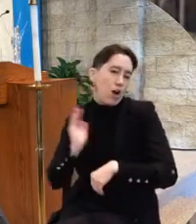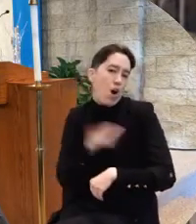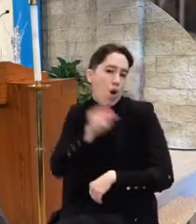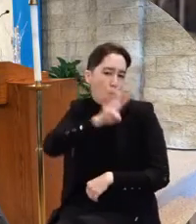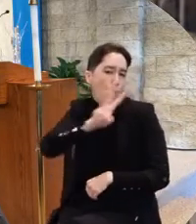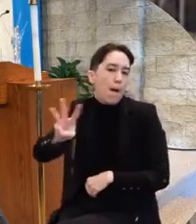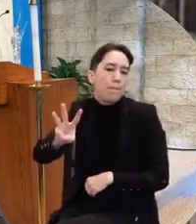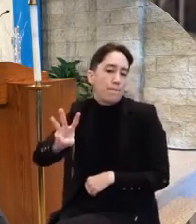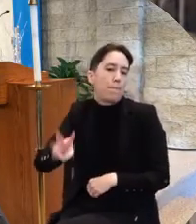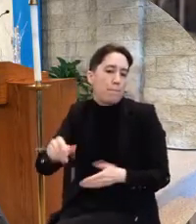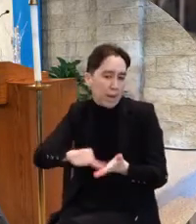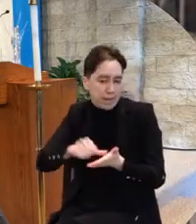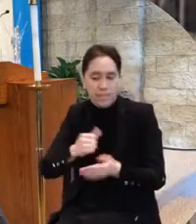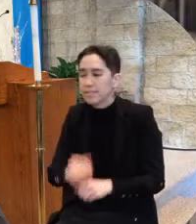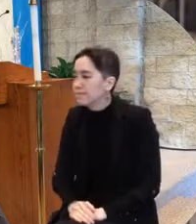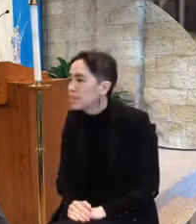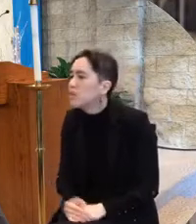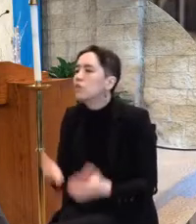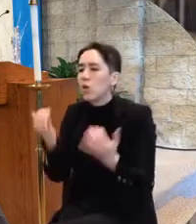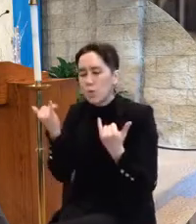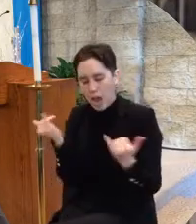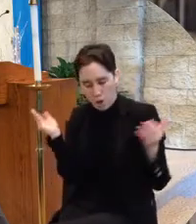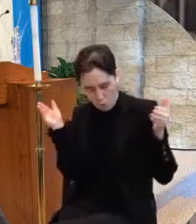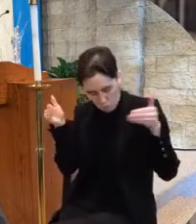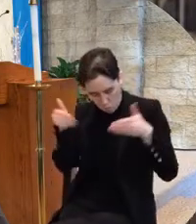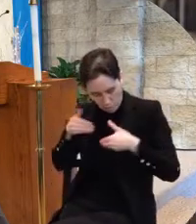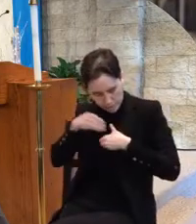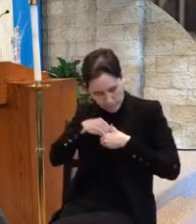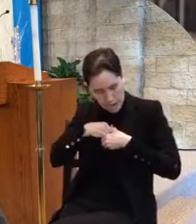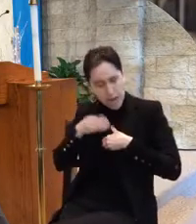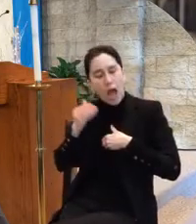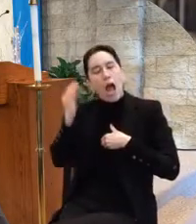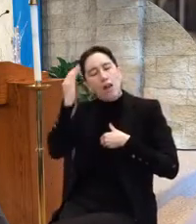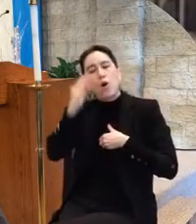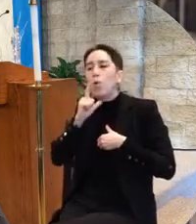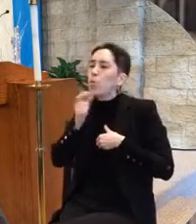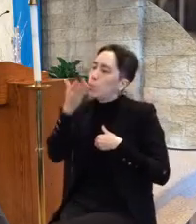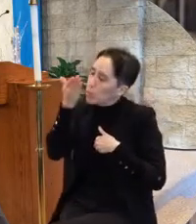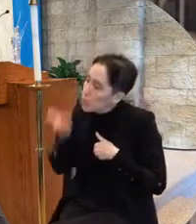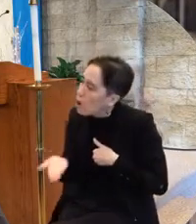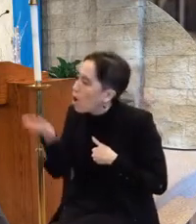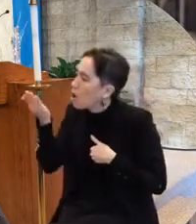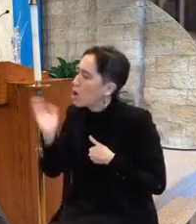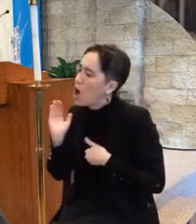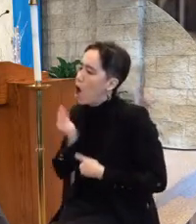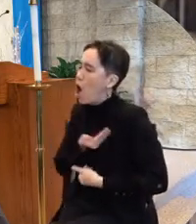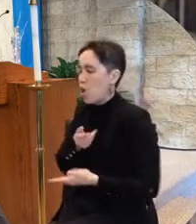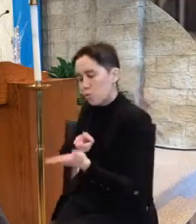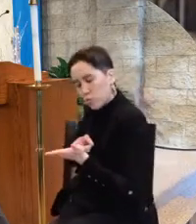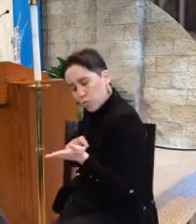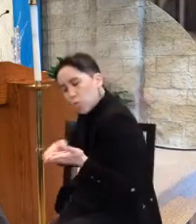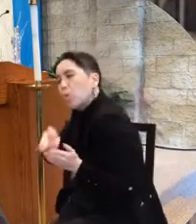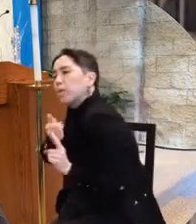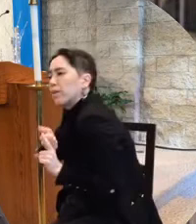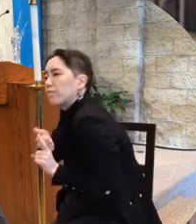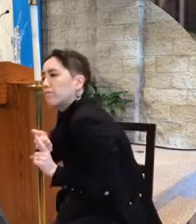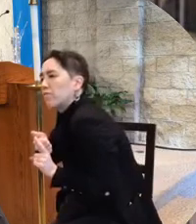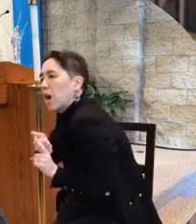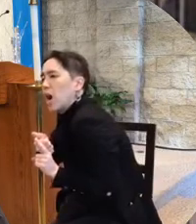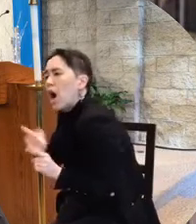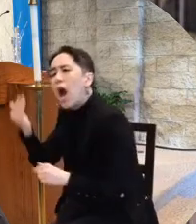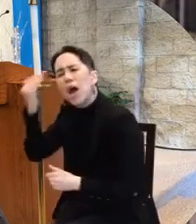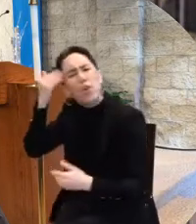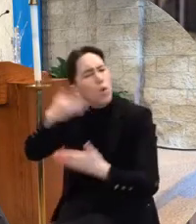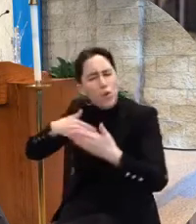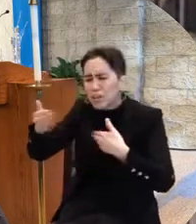within again. Go within and know who we are, our true, authentic selves. And know that regardless of what